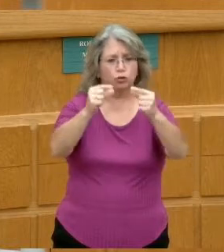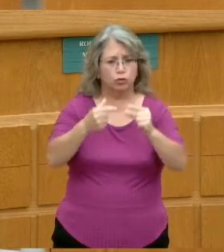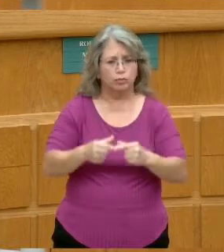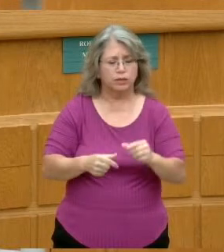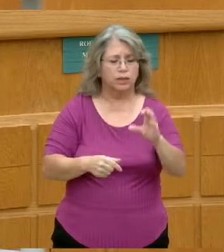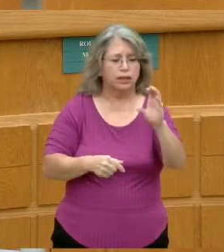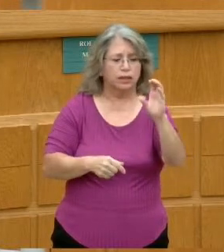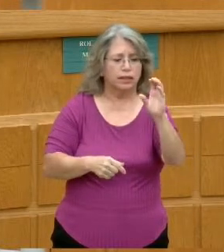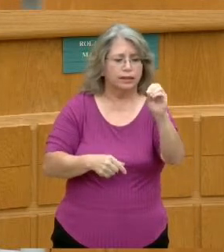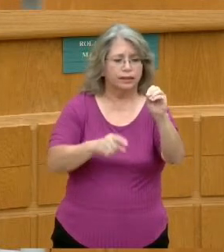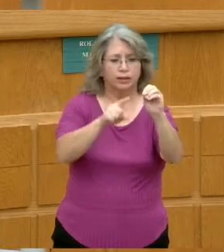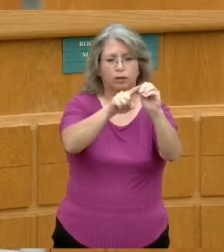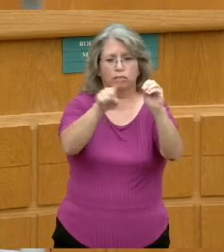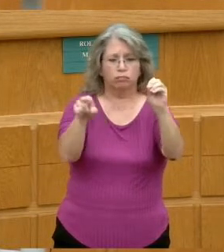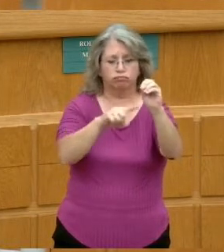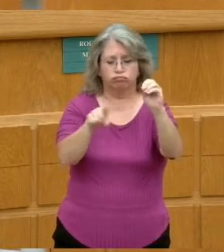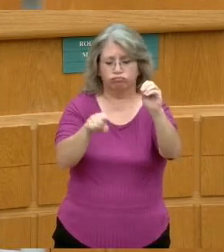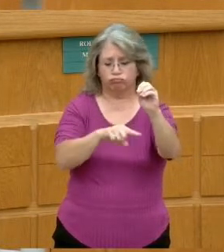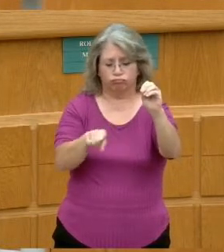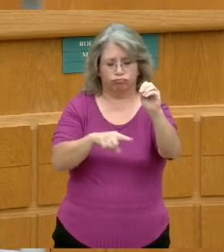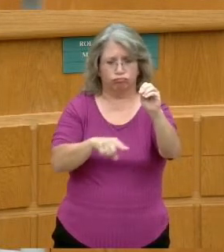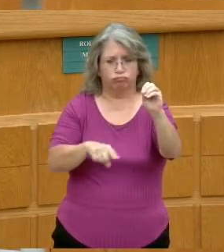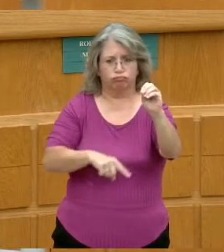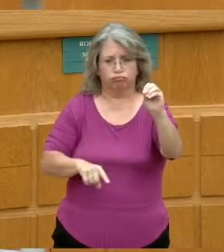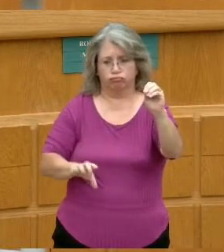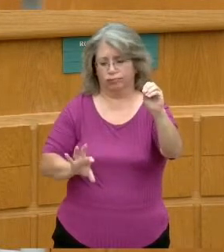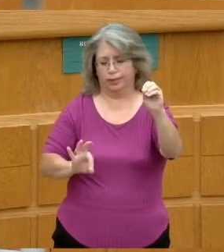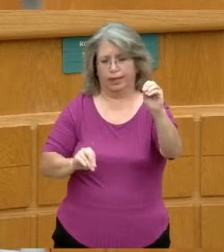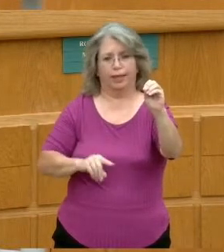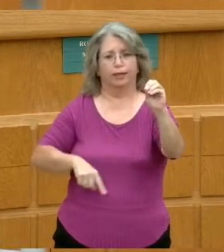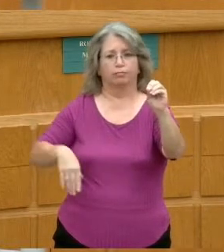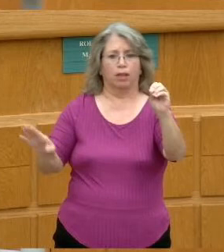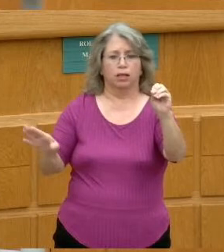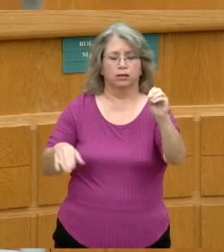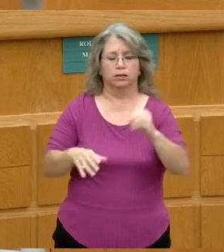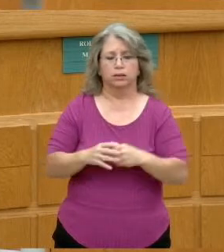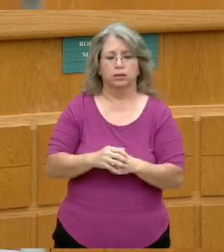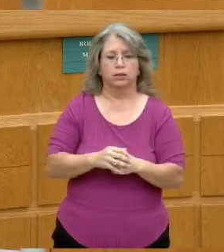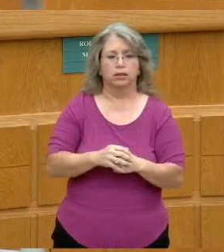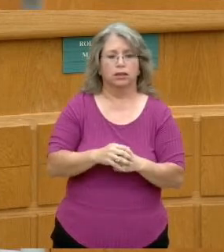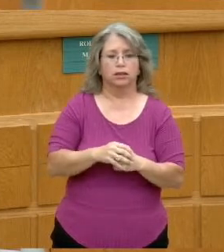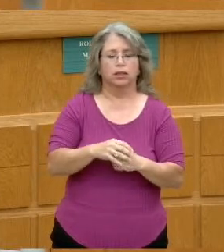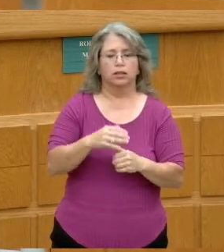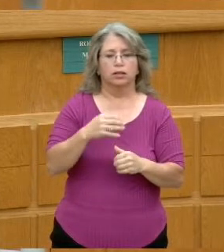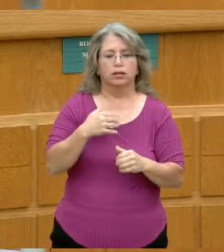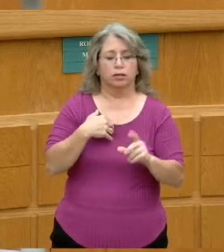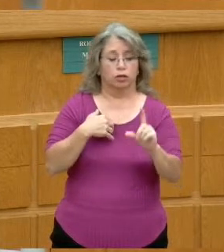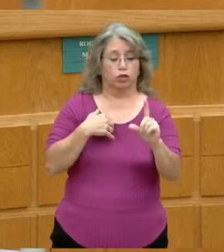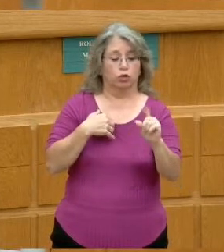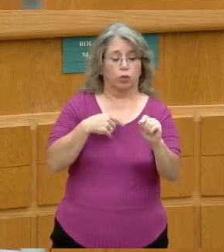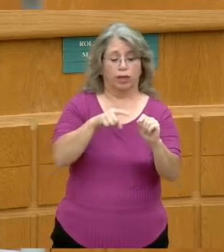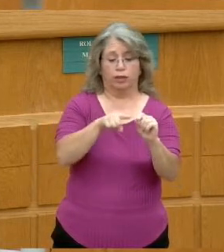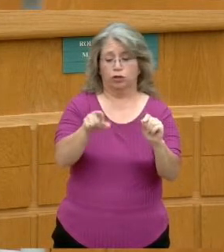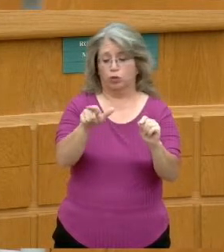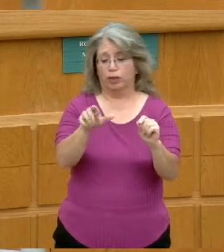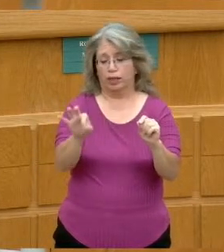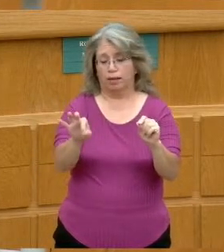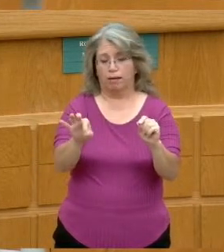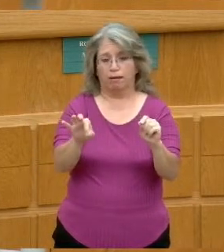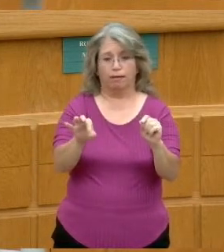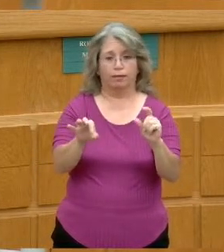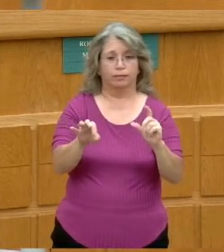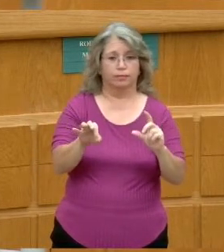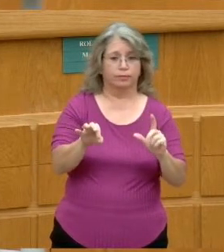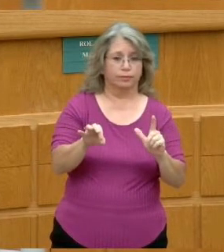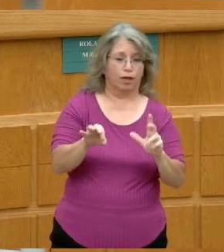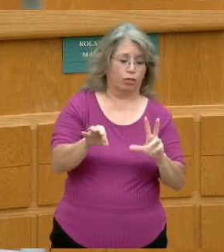to 90 plus years of age. There's a 10-year spread between the ages of 20 to 80.